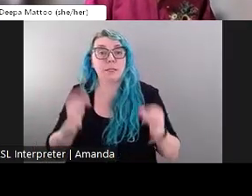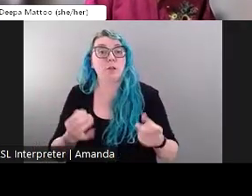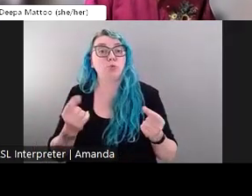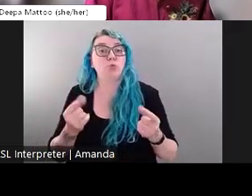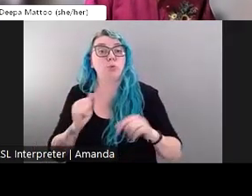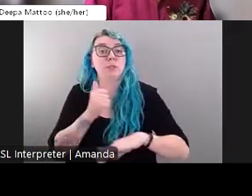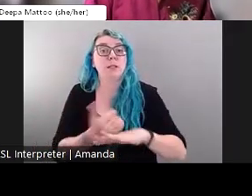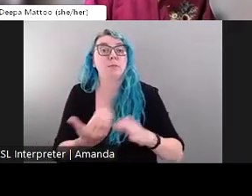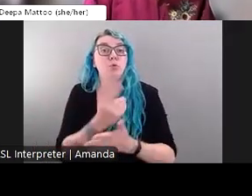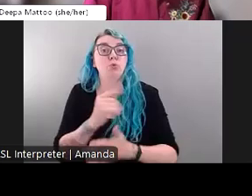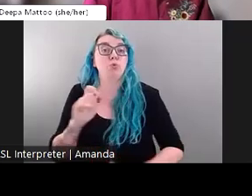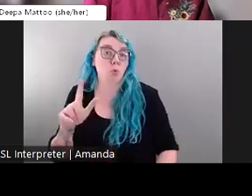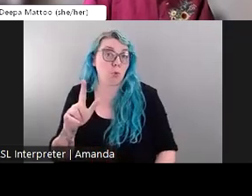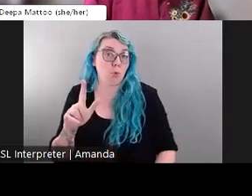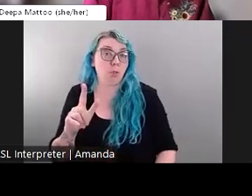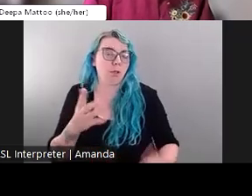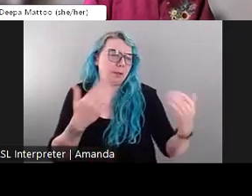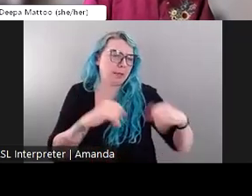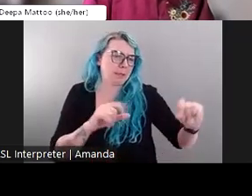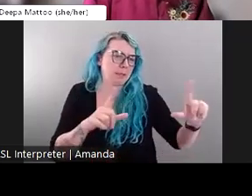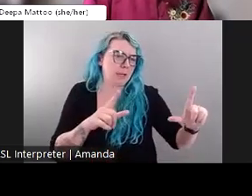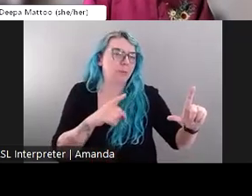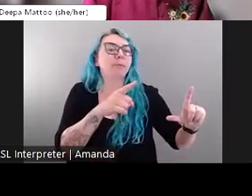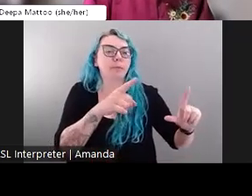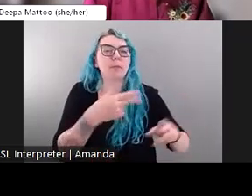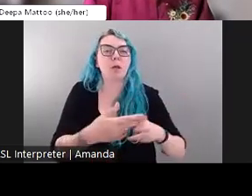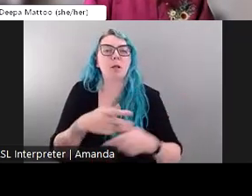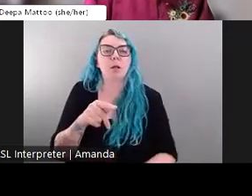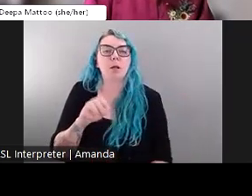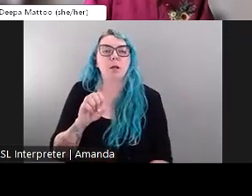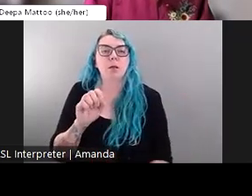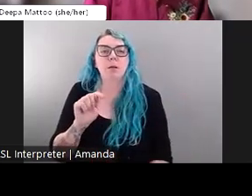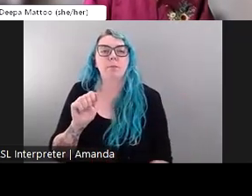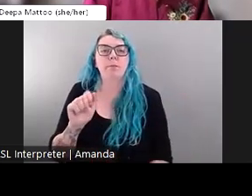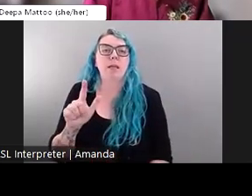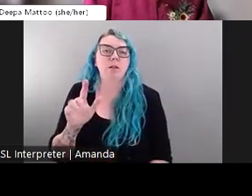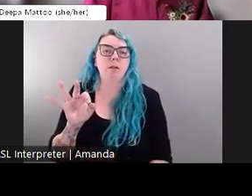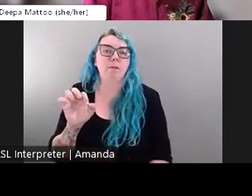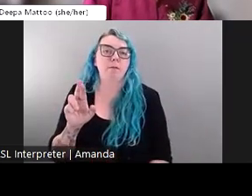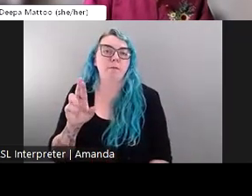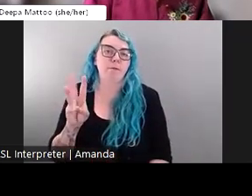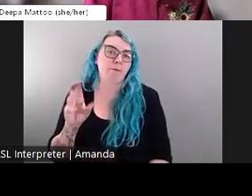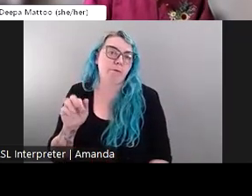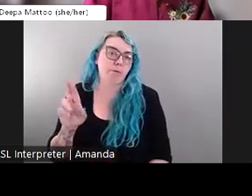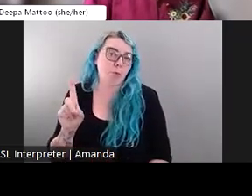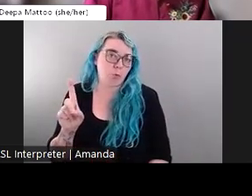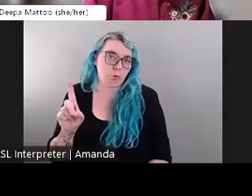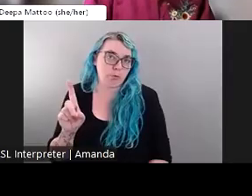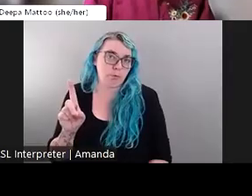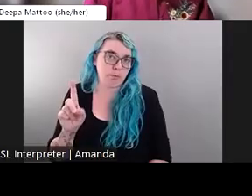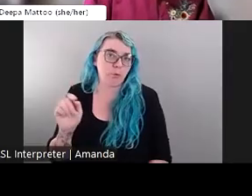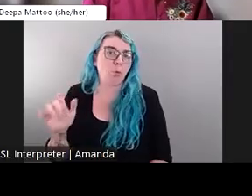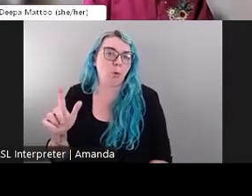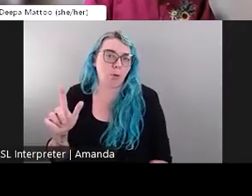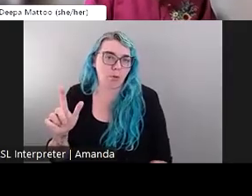which is on the next slide, and it's called Petal Forward tool. Petal Forward is a